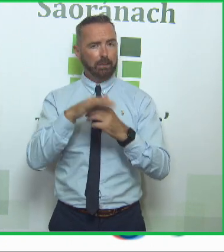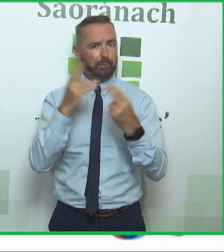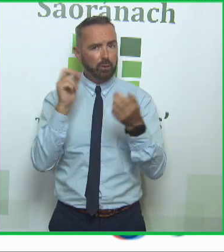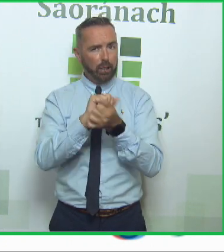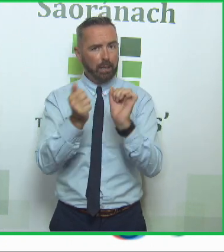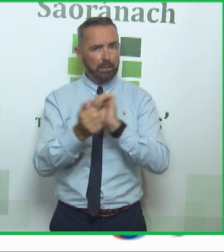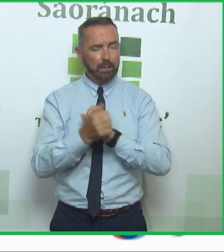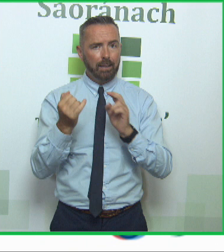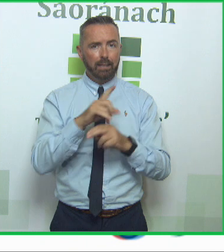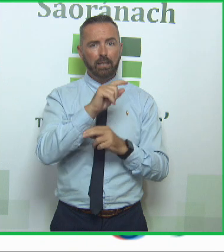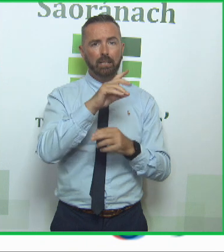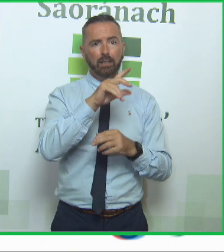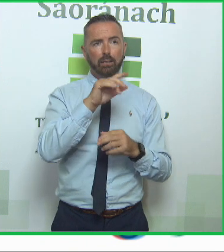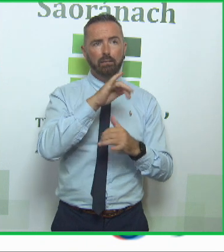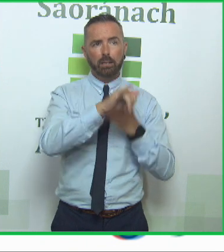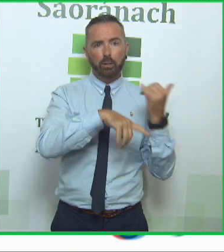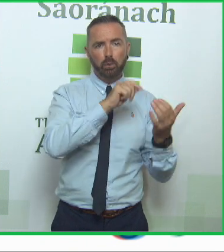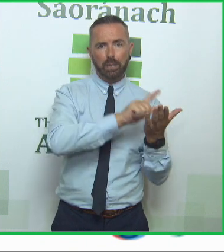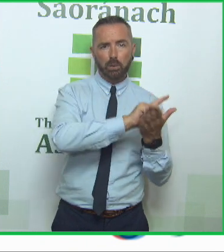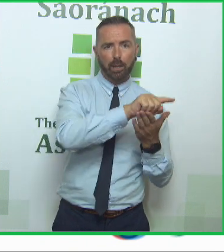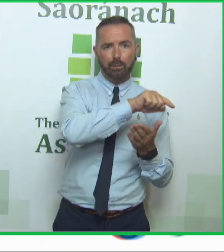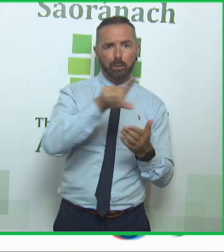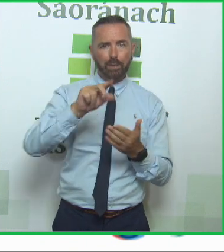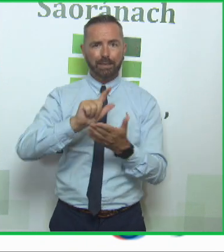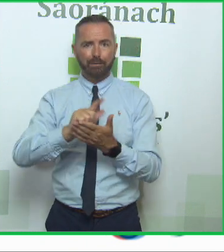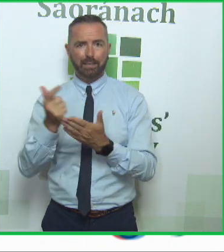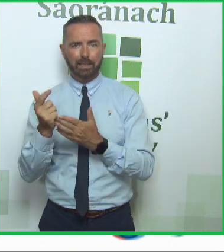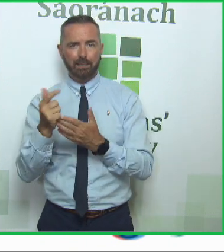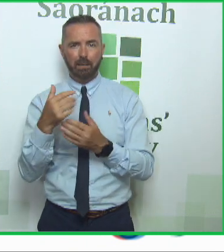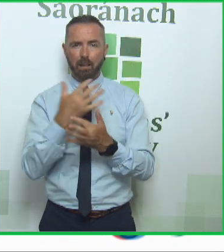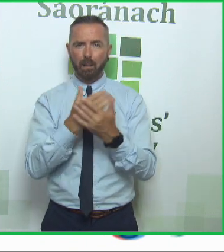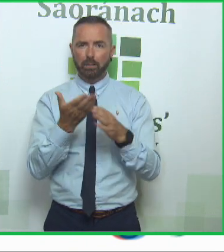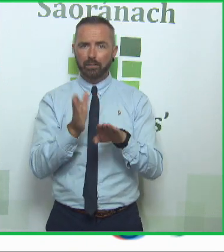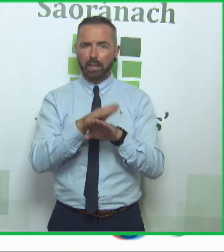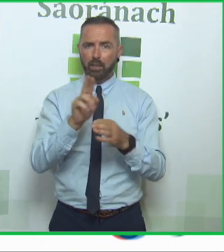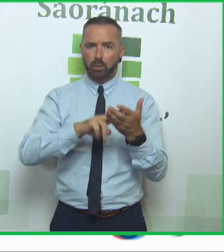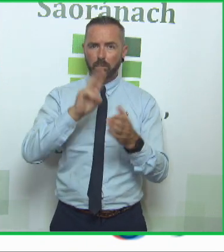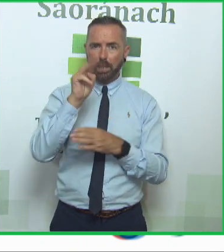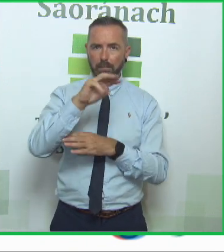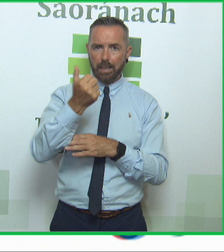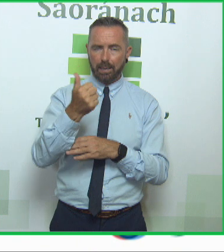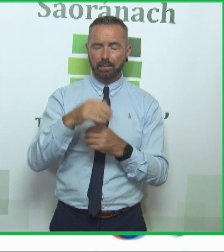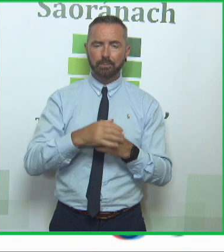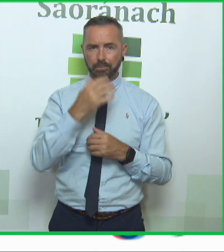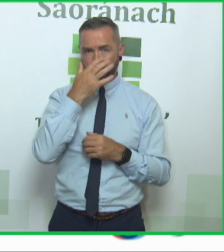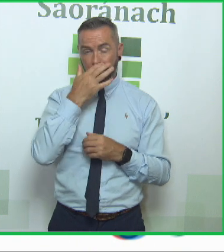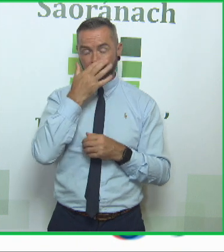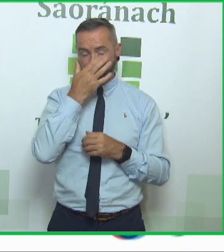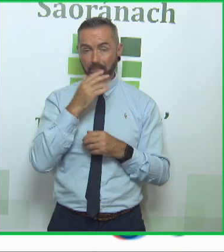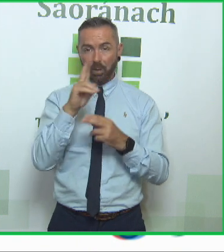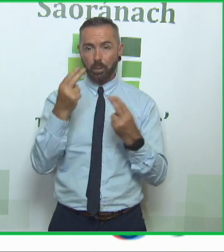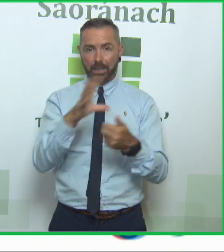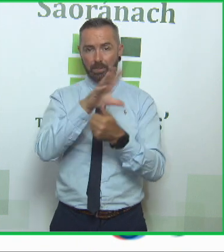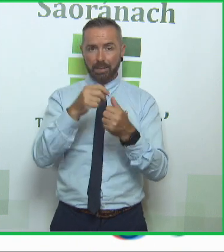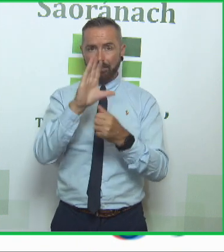years 2012 to 2017, where we'd 40 deaths linked with the substance PMA and PMMA. We do need to look at a dedicated lab in Ireland